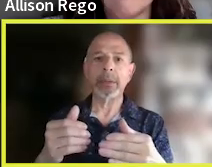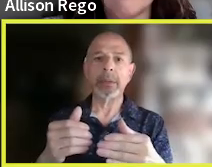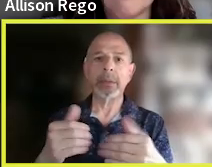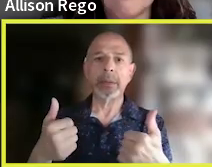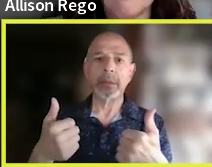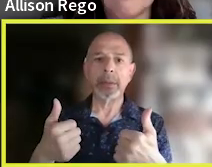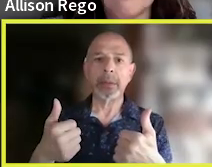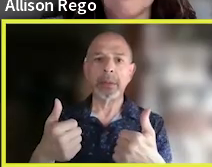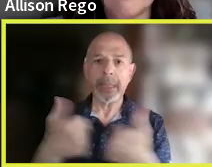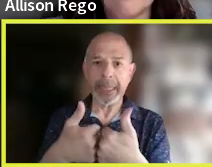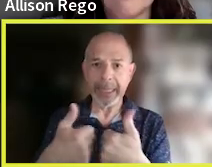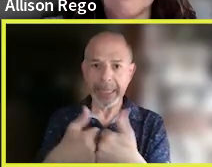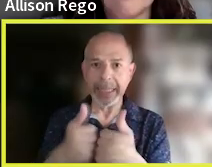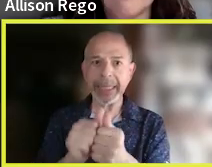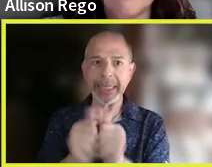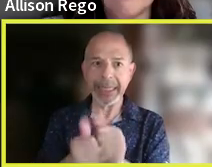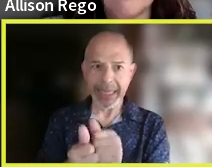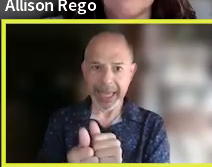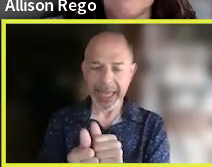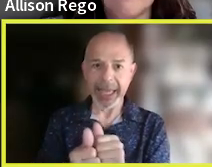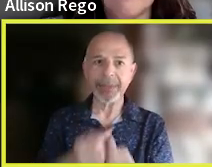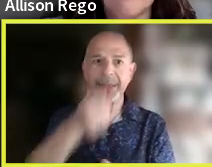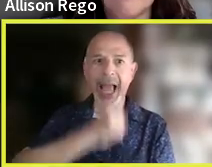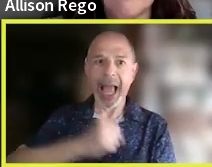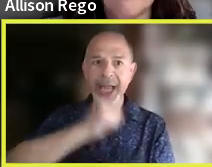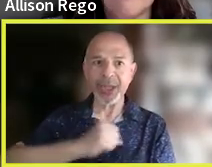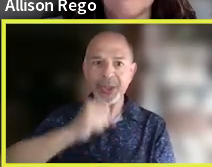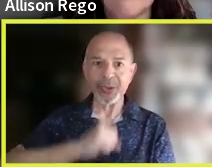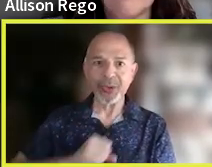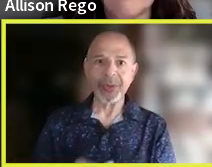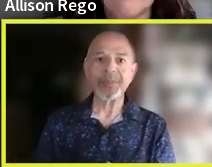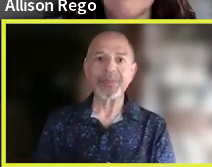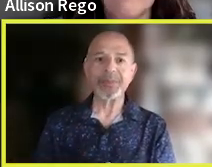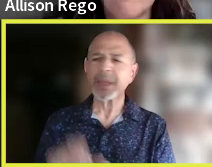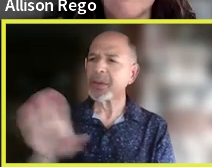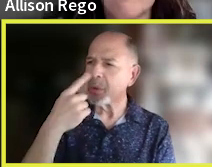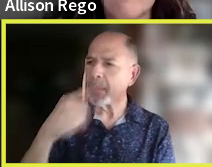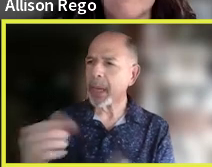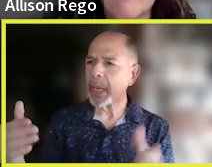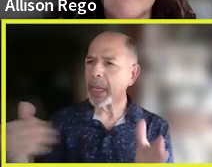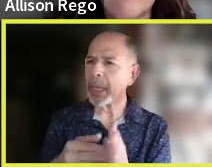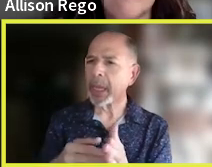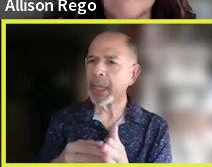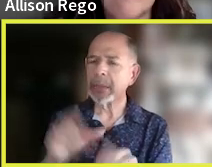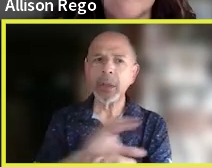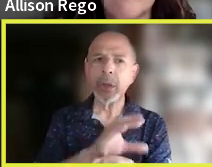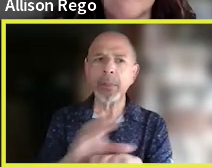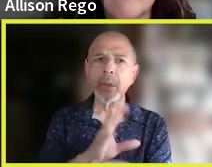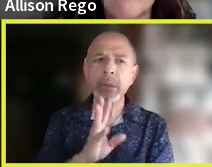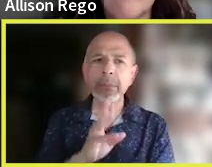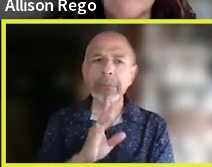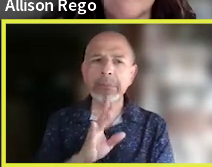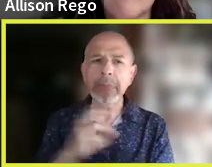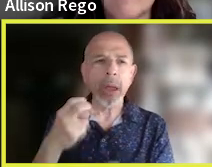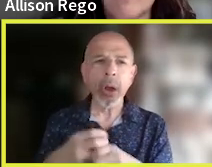ice cream and games. So can you say it one more time, Marina, because you had broken up a little bit. The computer broke up a little bit. So what is this again?